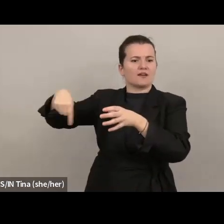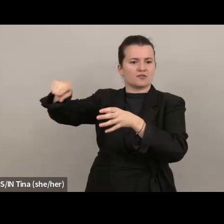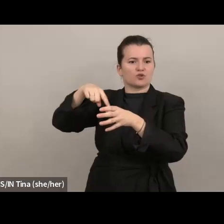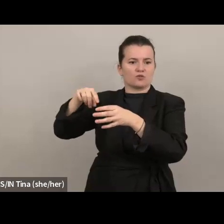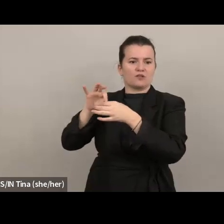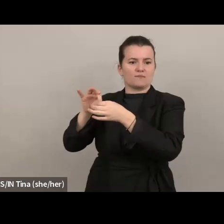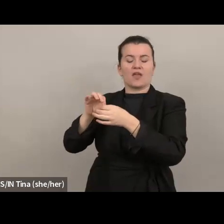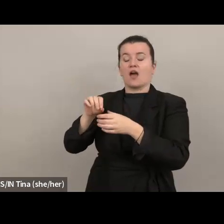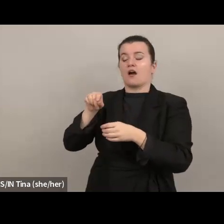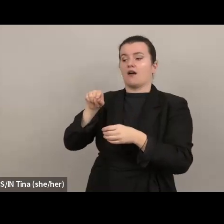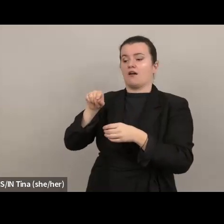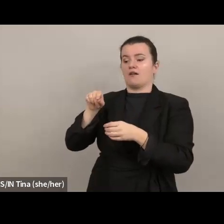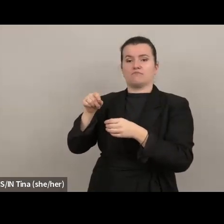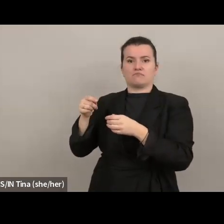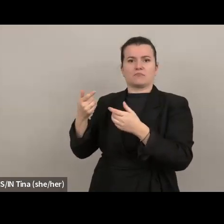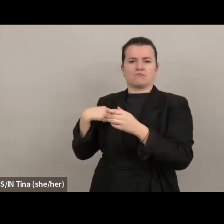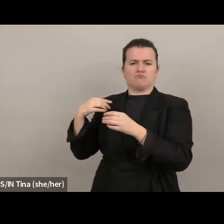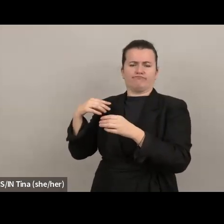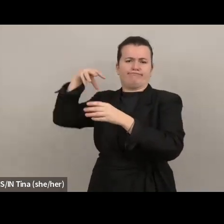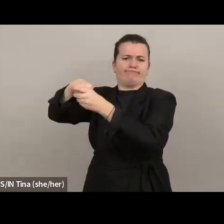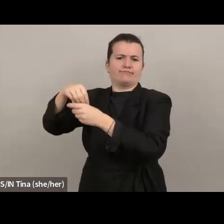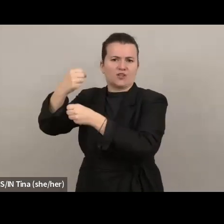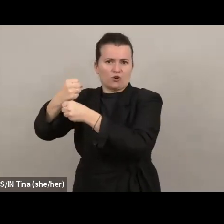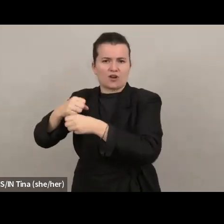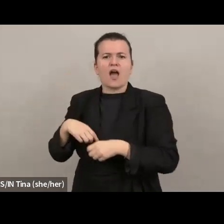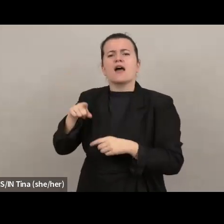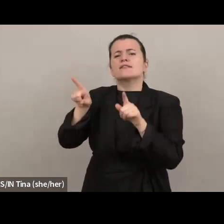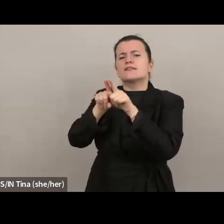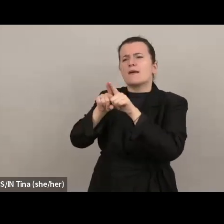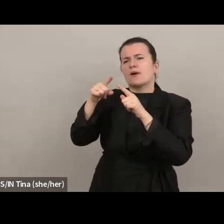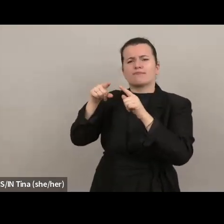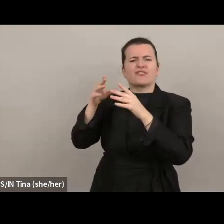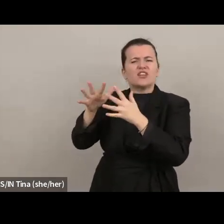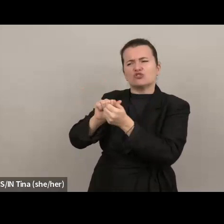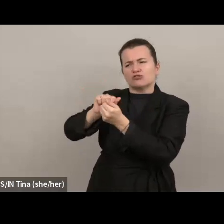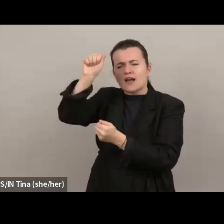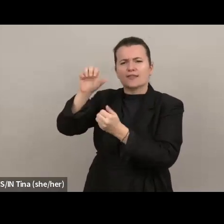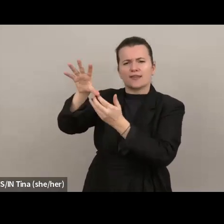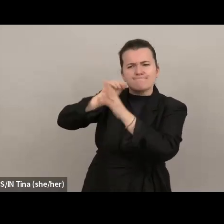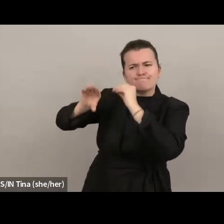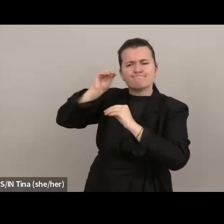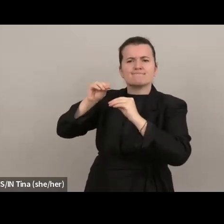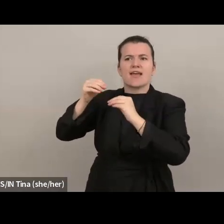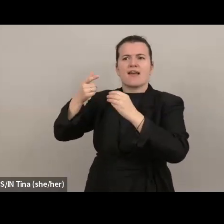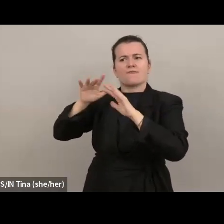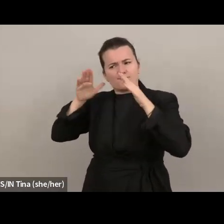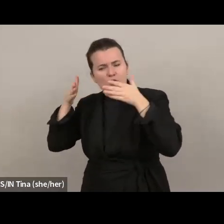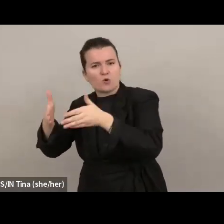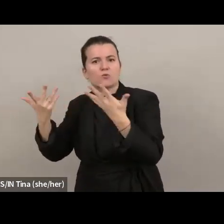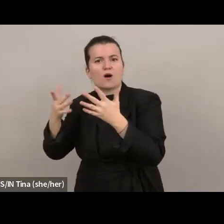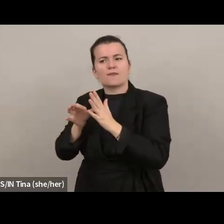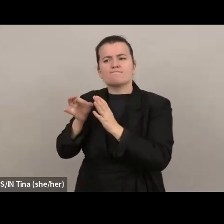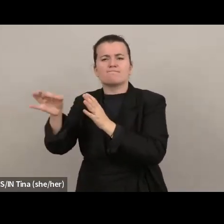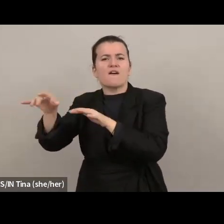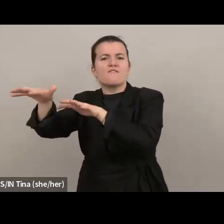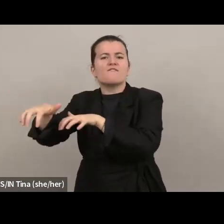also a community-supported farm, which sounds quite interesting. So looking to hearing from all our speakers. So in this